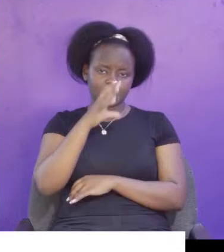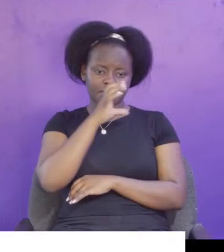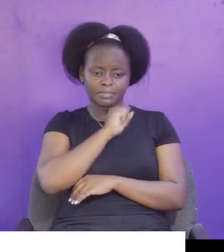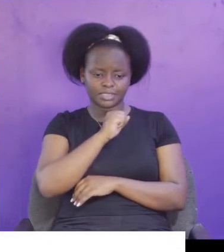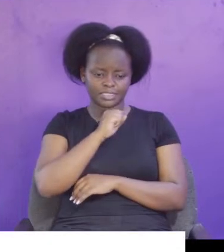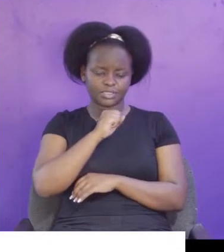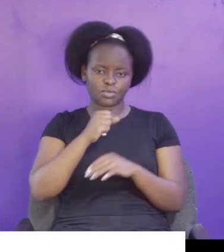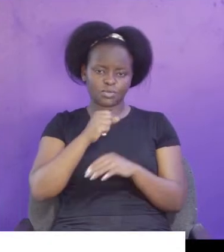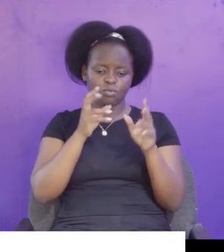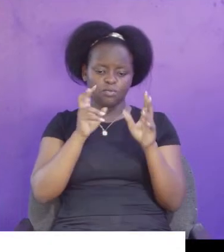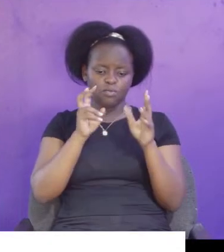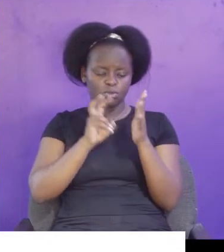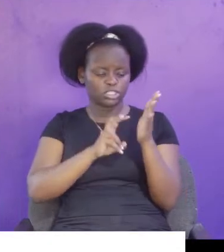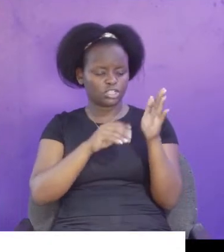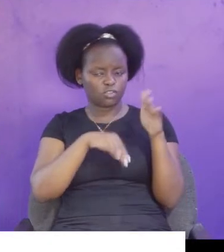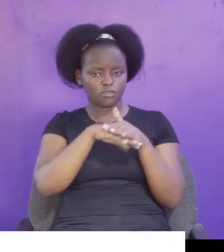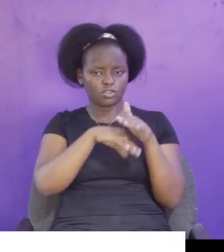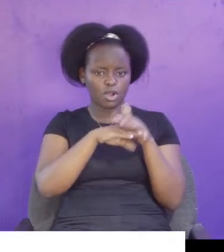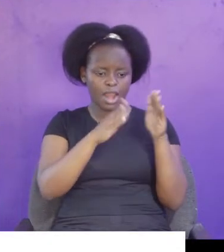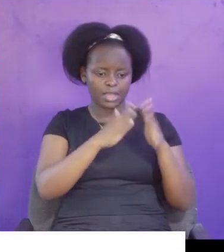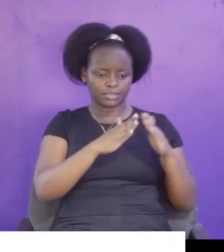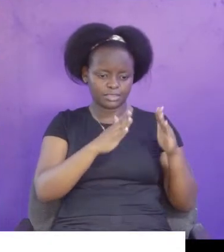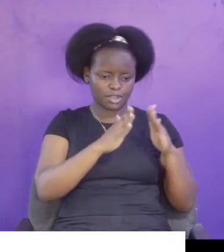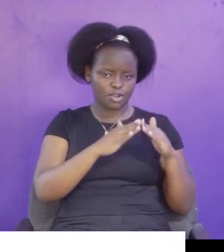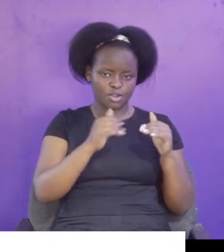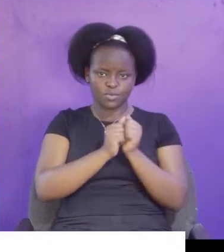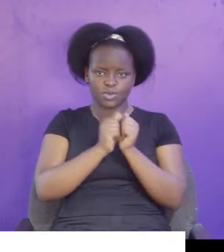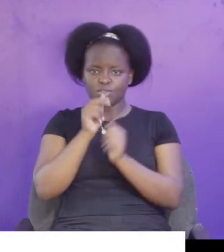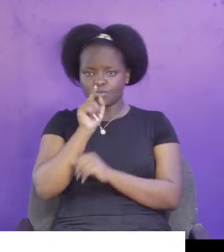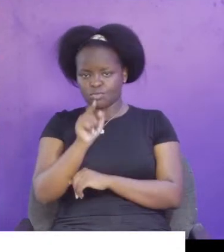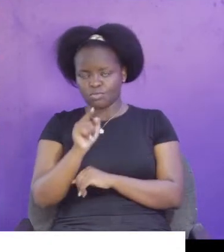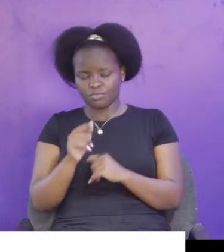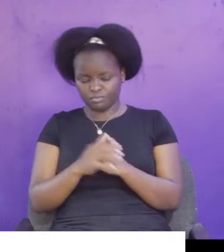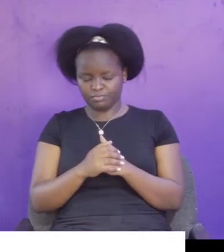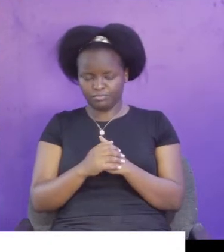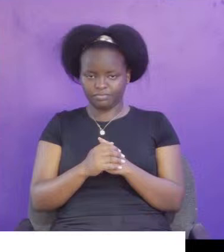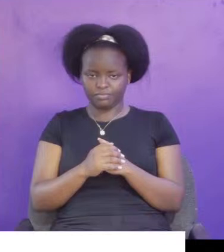you. I miss make